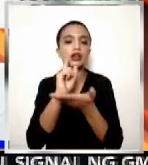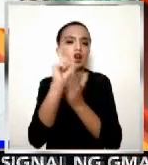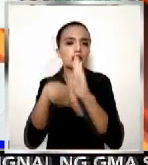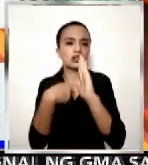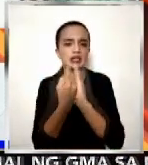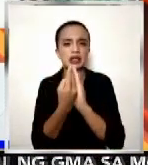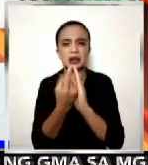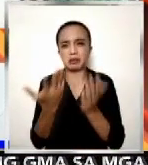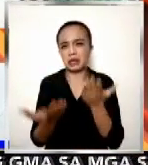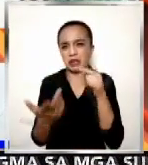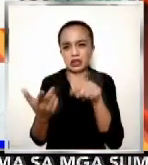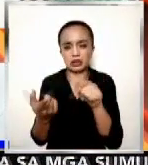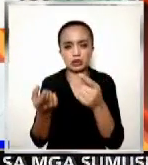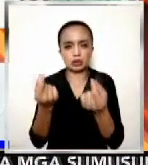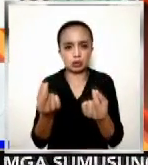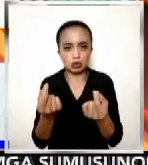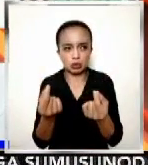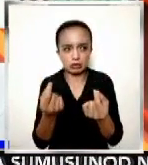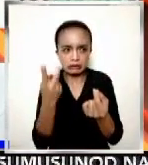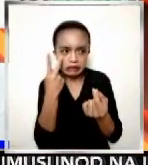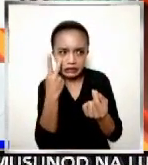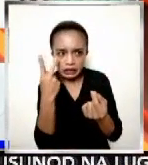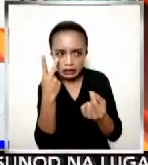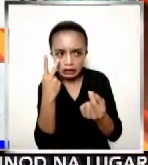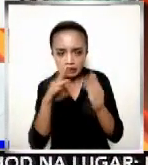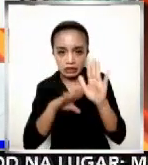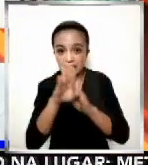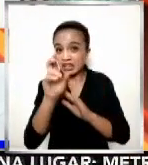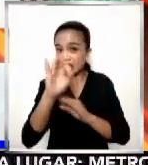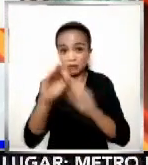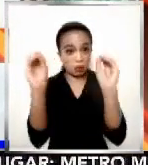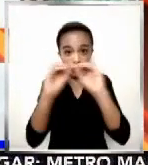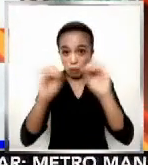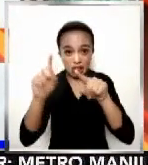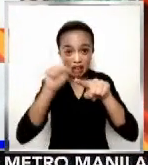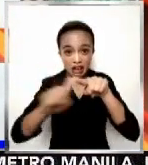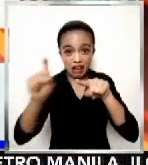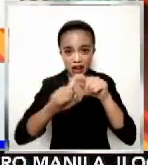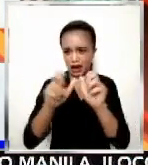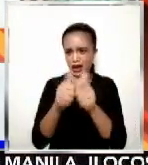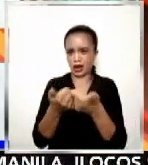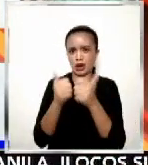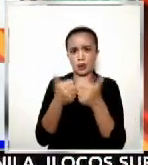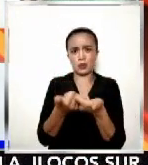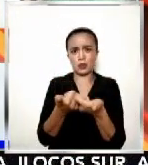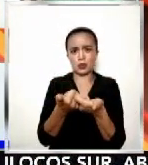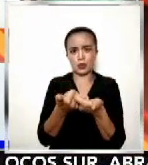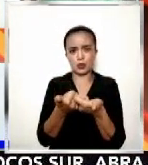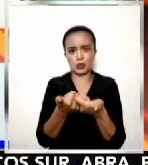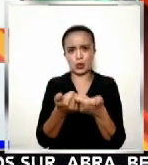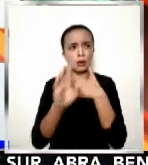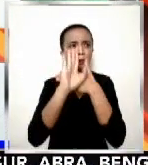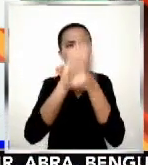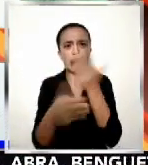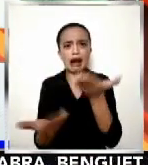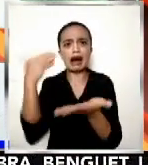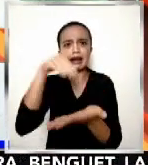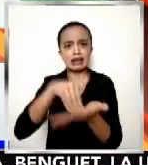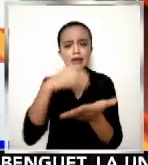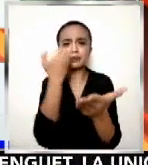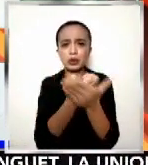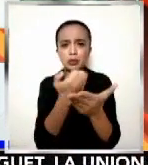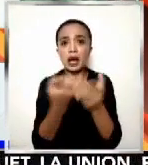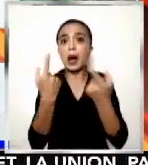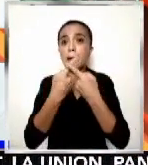thrive, but if there is no electricity, then how do we revive our economy? No? But as we stand right now, there seems to be